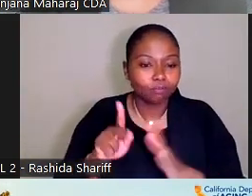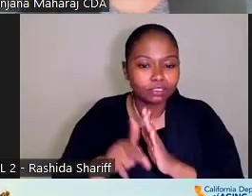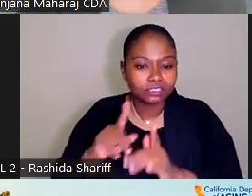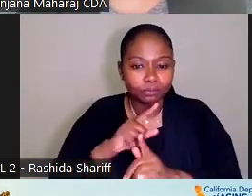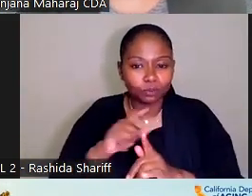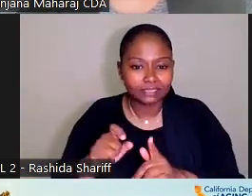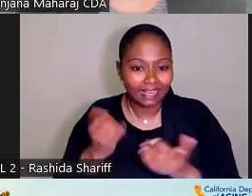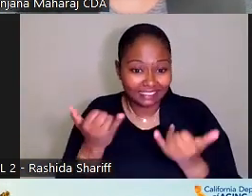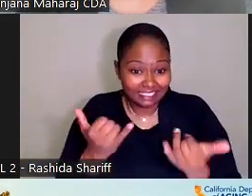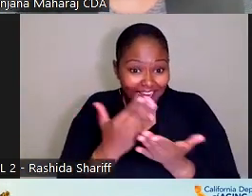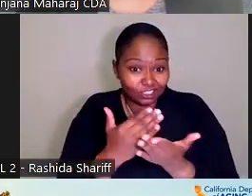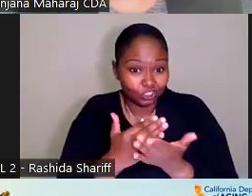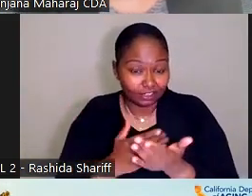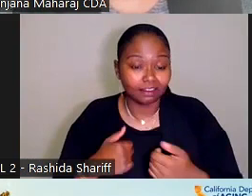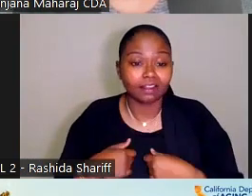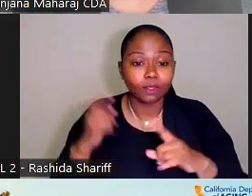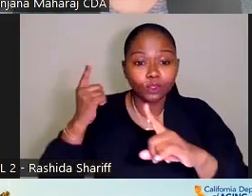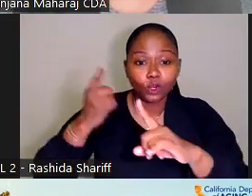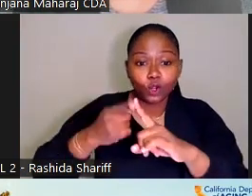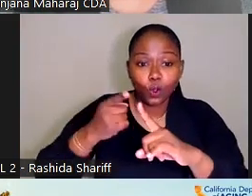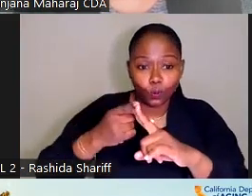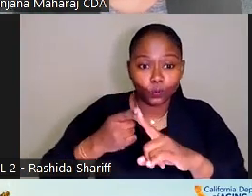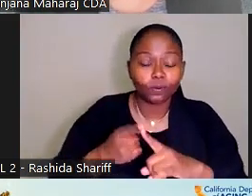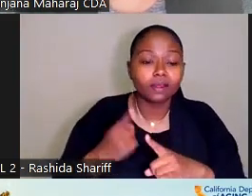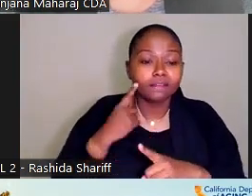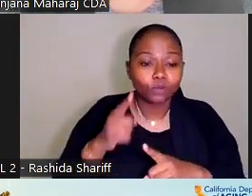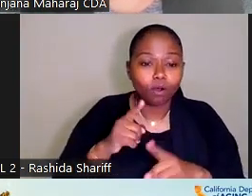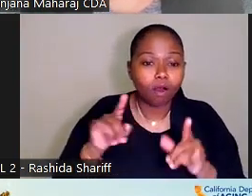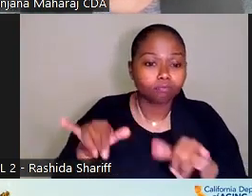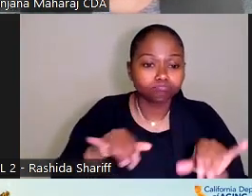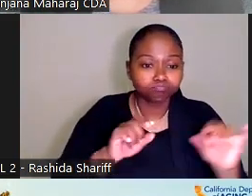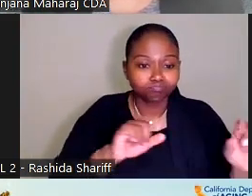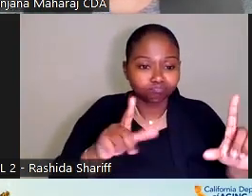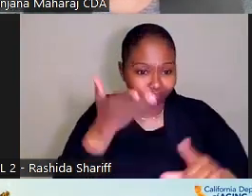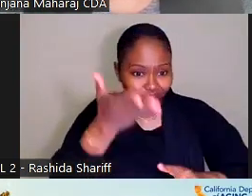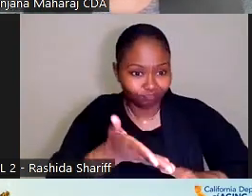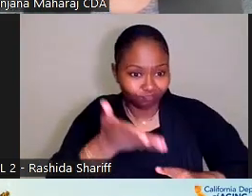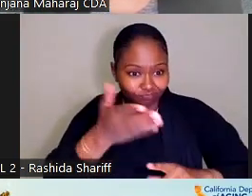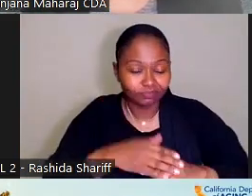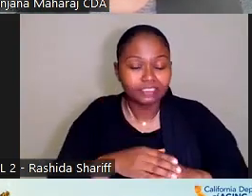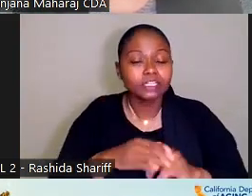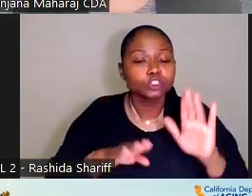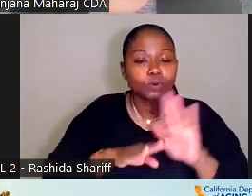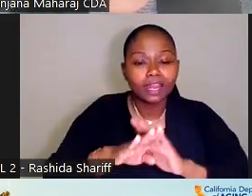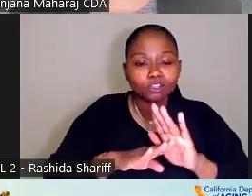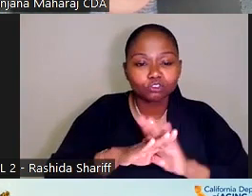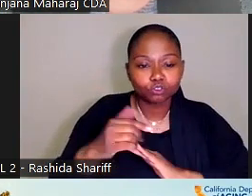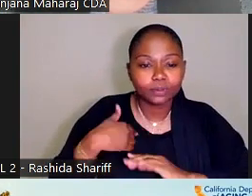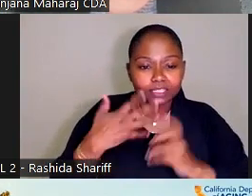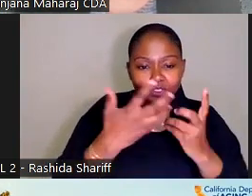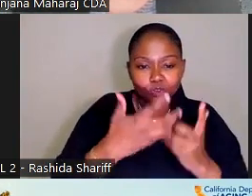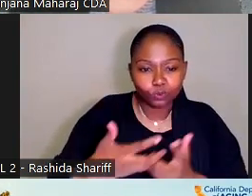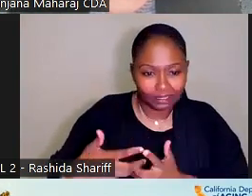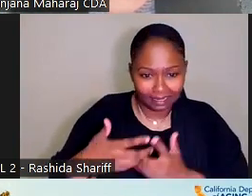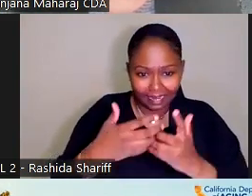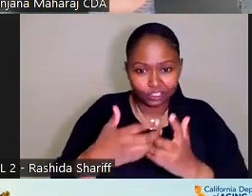The council purpose, the goal of the Elder and Disability Justice Coordinating Council is to increase coordination and develop recommendations to prevent